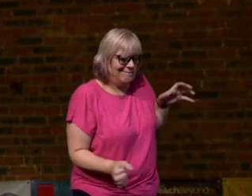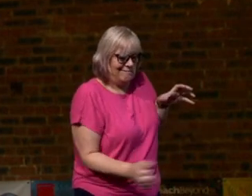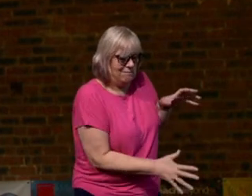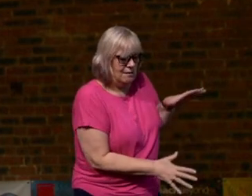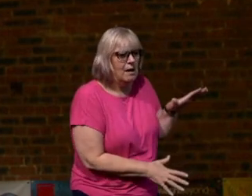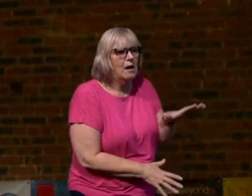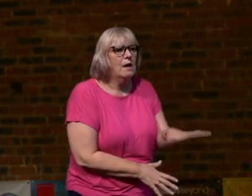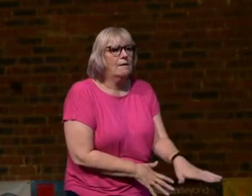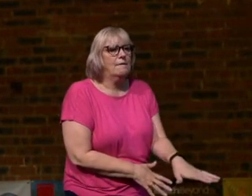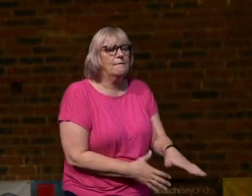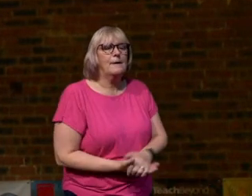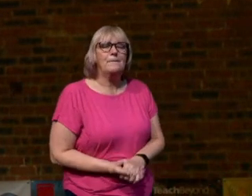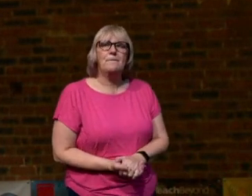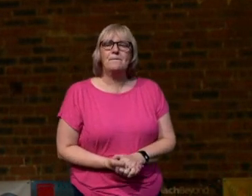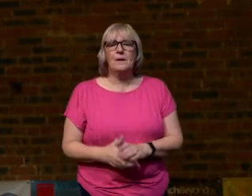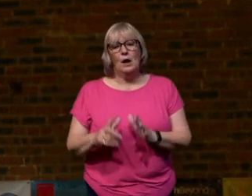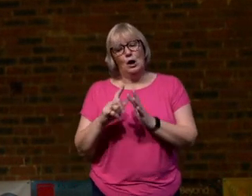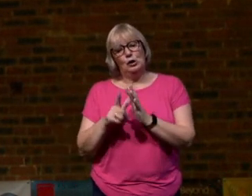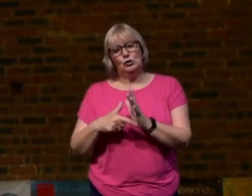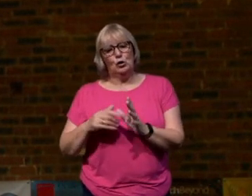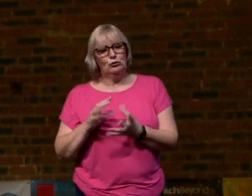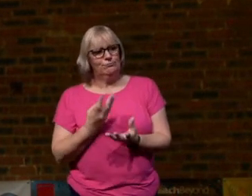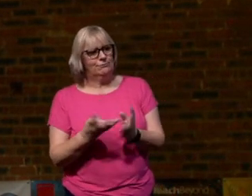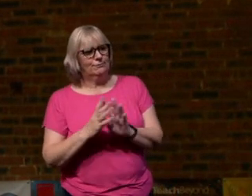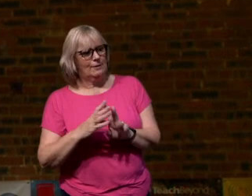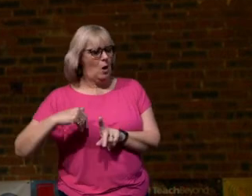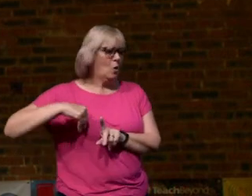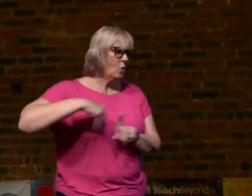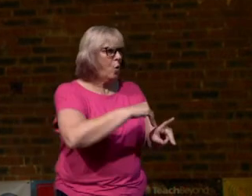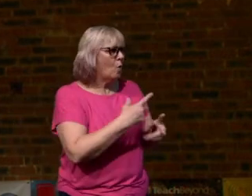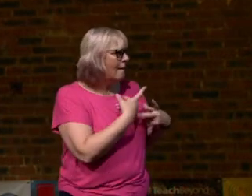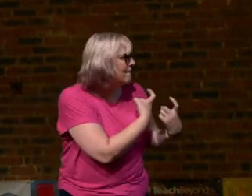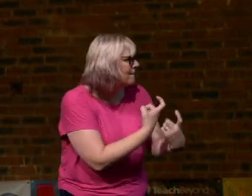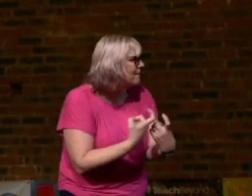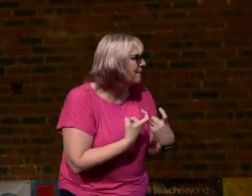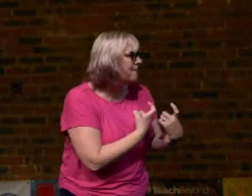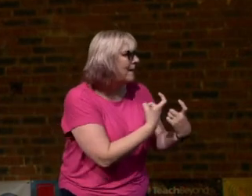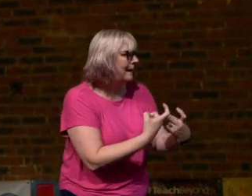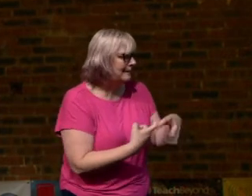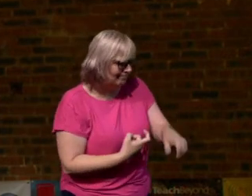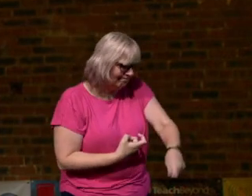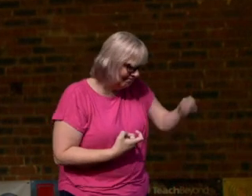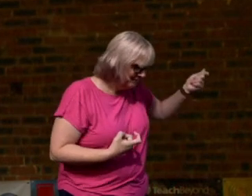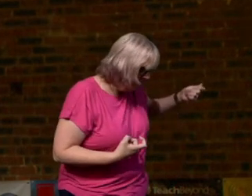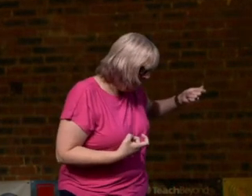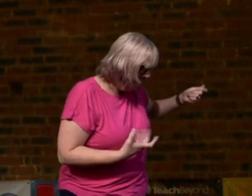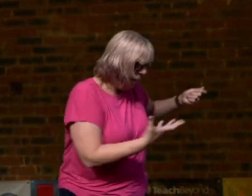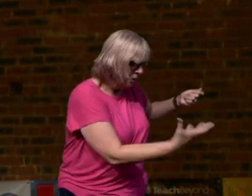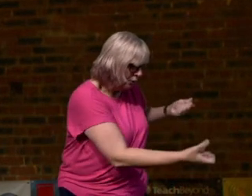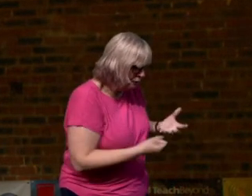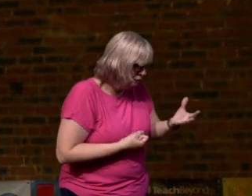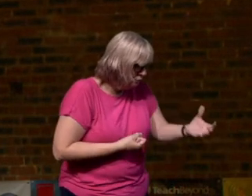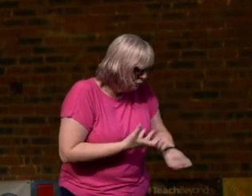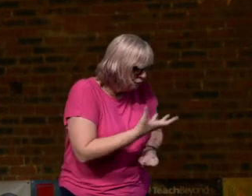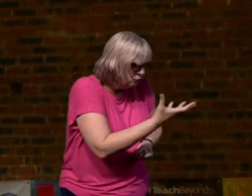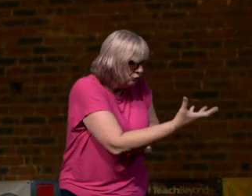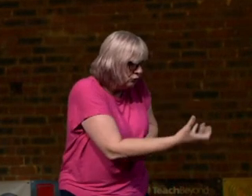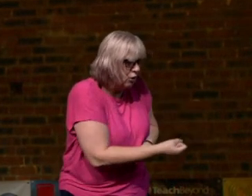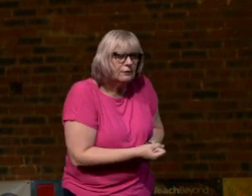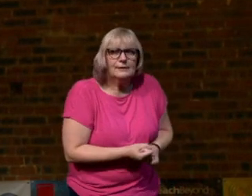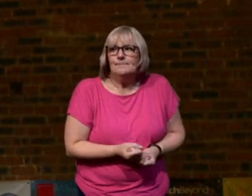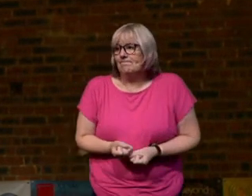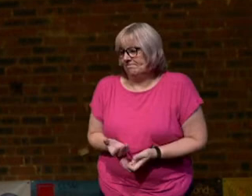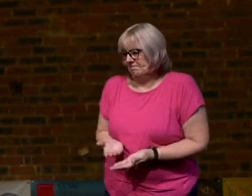Joshua sent messengers and they ran to the tent, and there it was hidden in the tent with the silver underneath. They took the things from the tent, brought